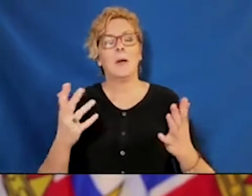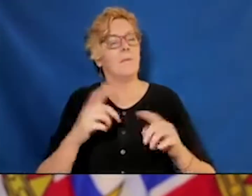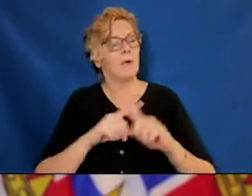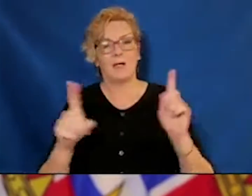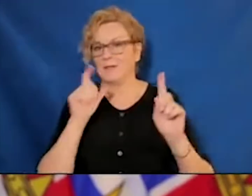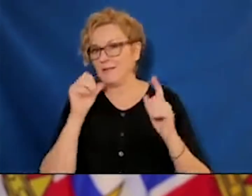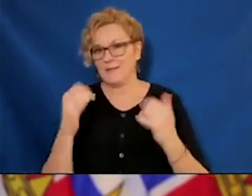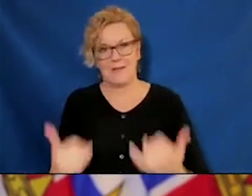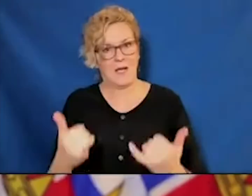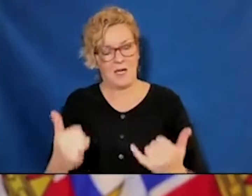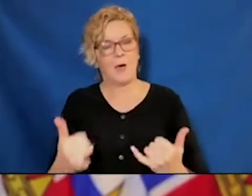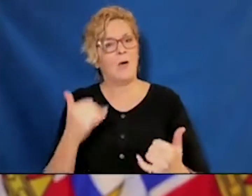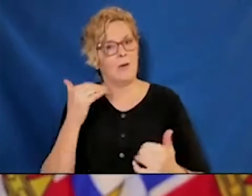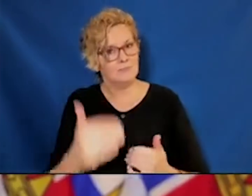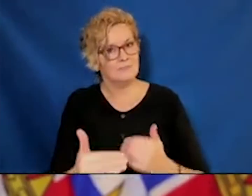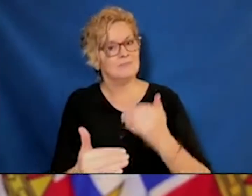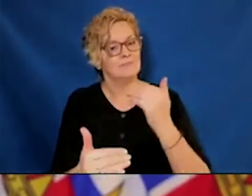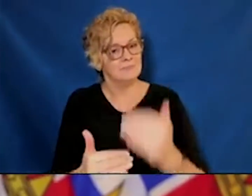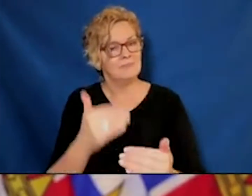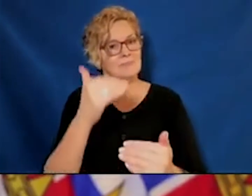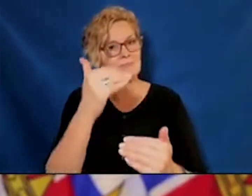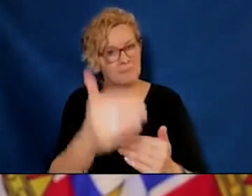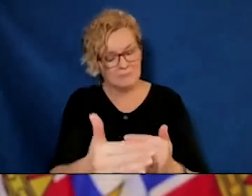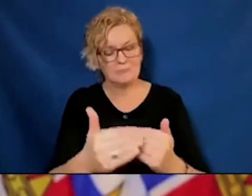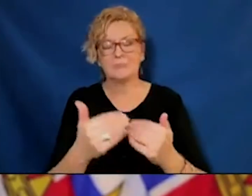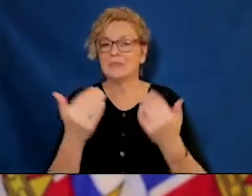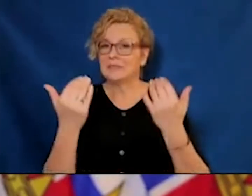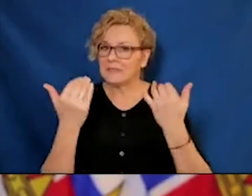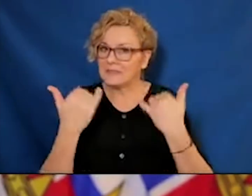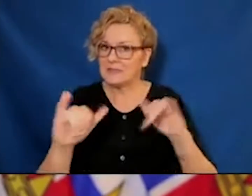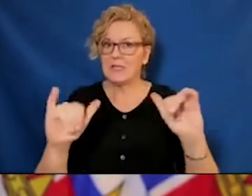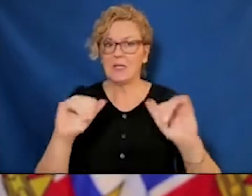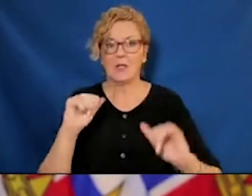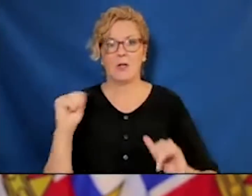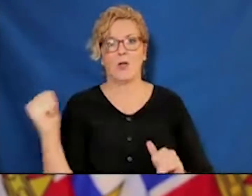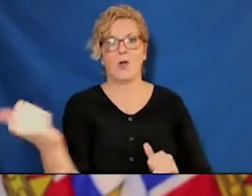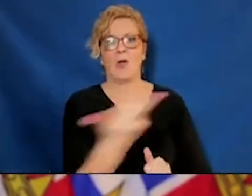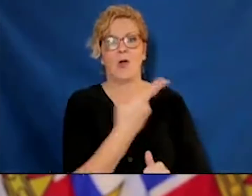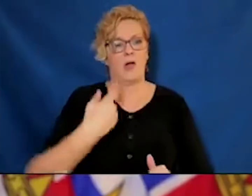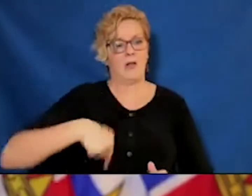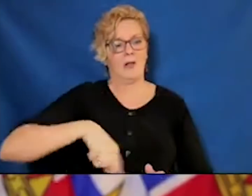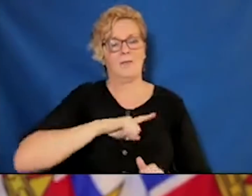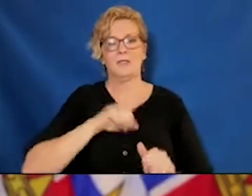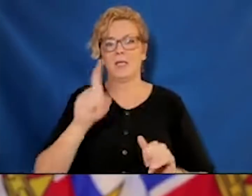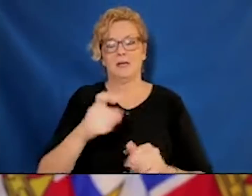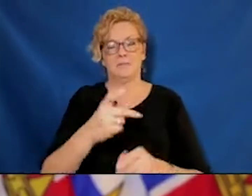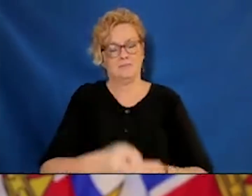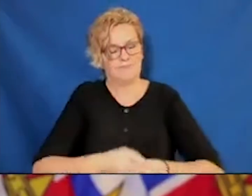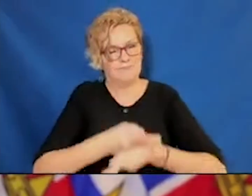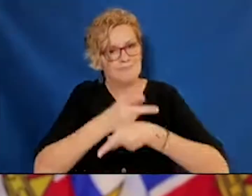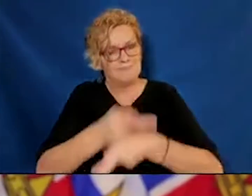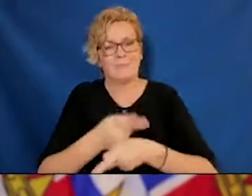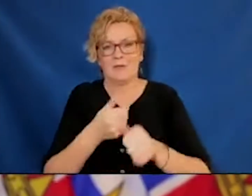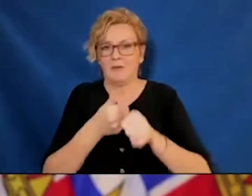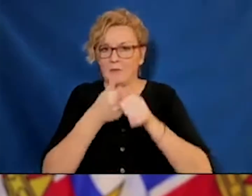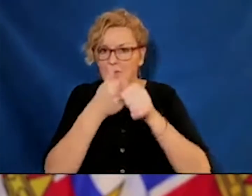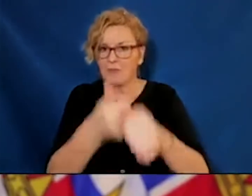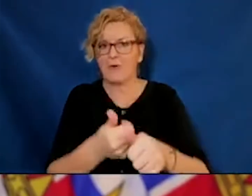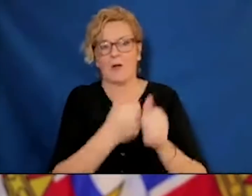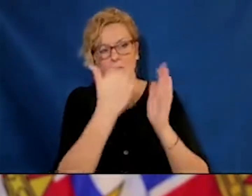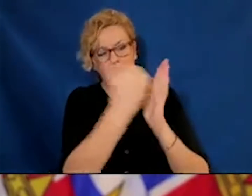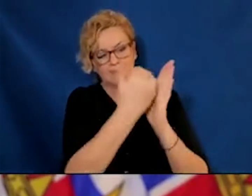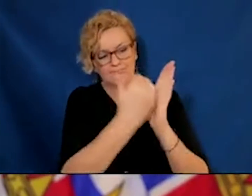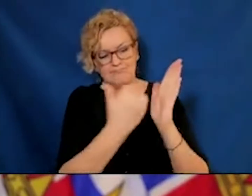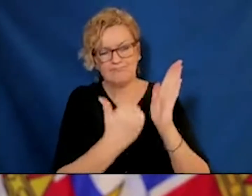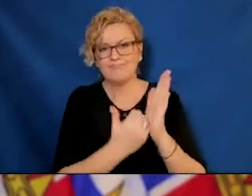prevent hospitalizations, to prevent deaths, and also those people in our healthcare system to make sure that we